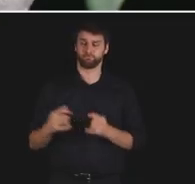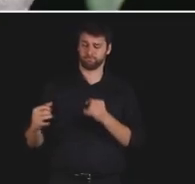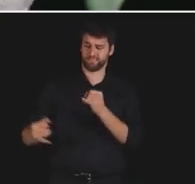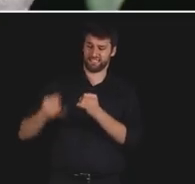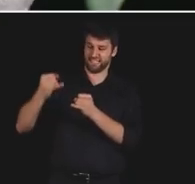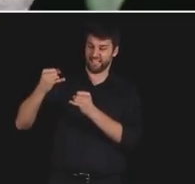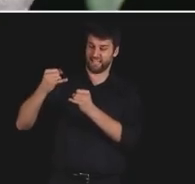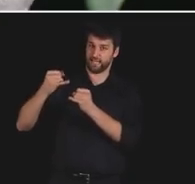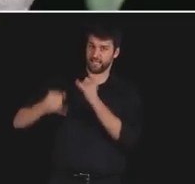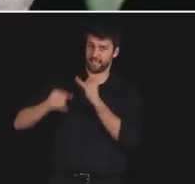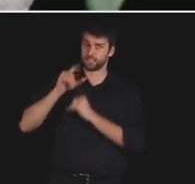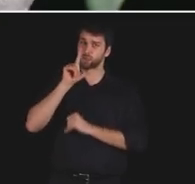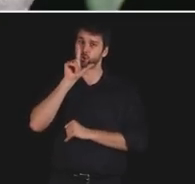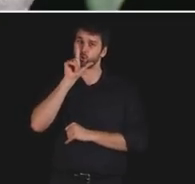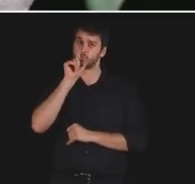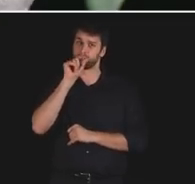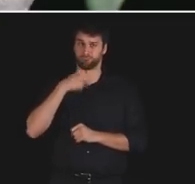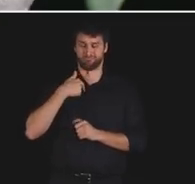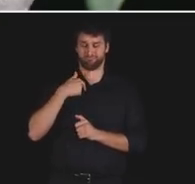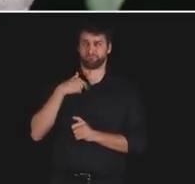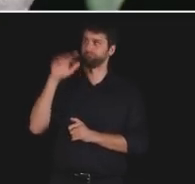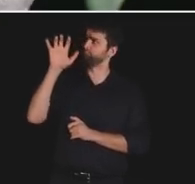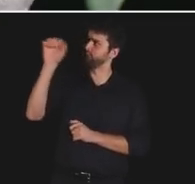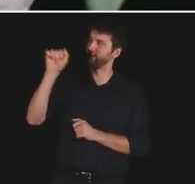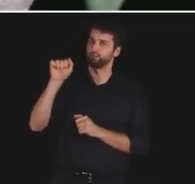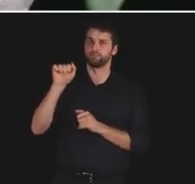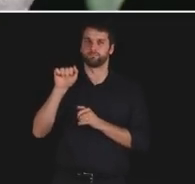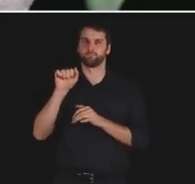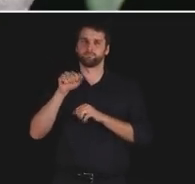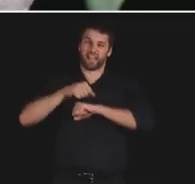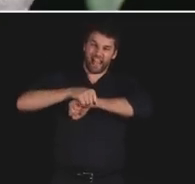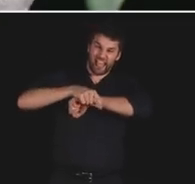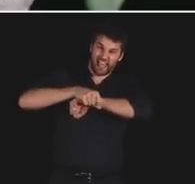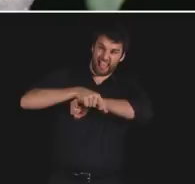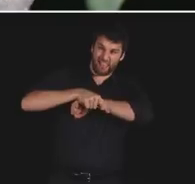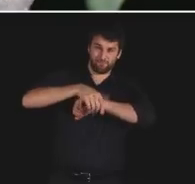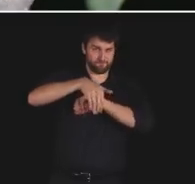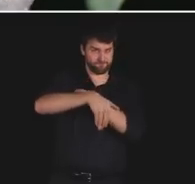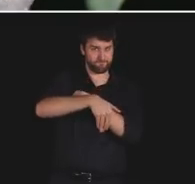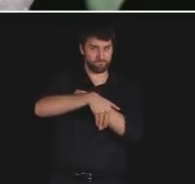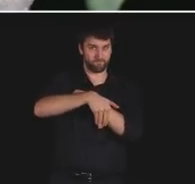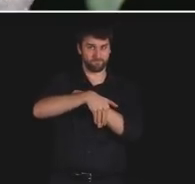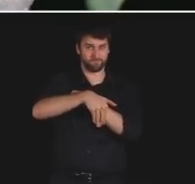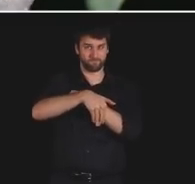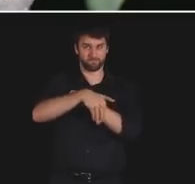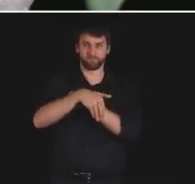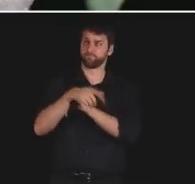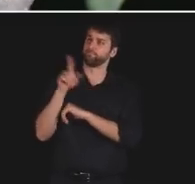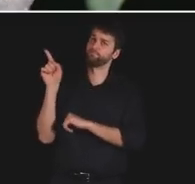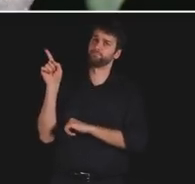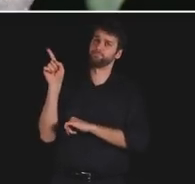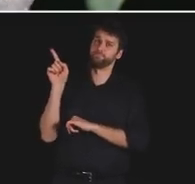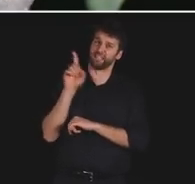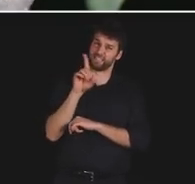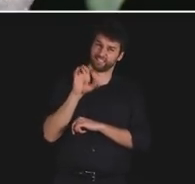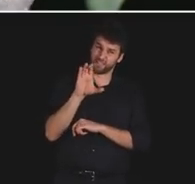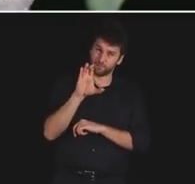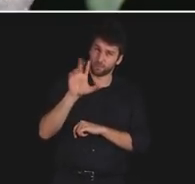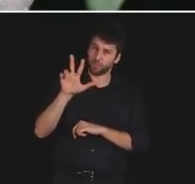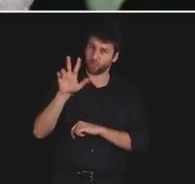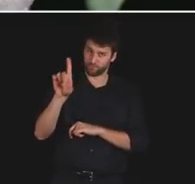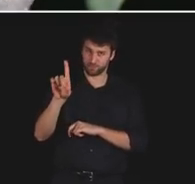about 11 p.m. on the 31st of December was this nice little owl called an Oriental Bay Owl in